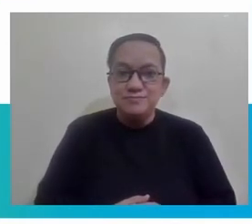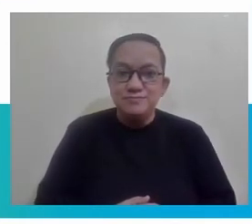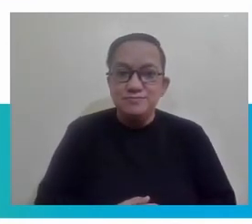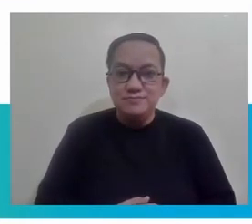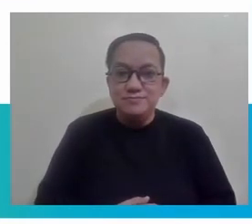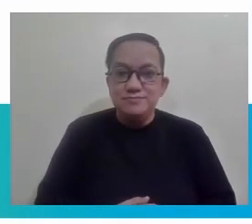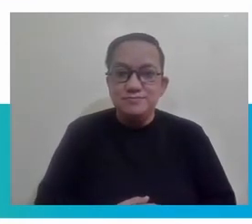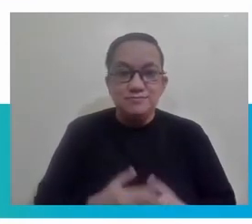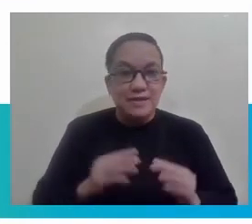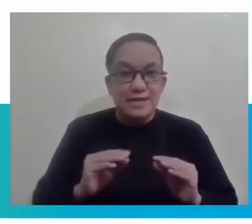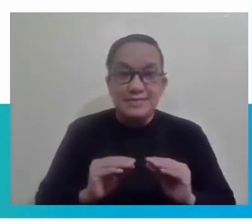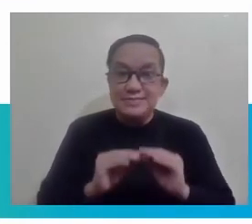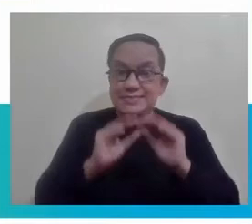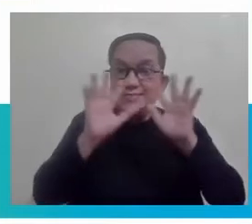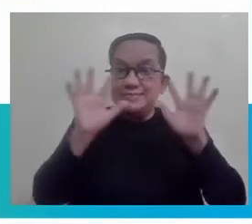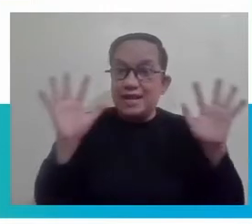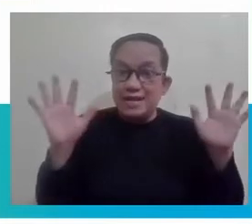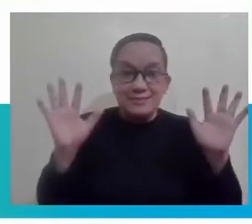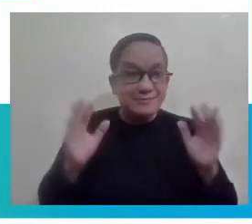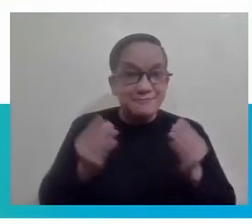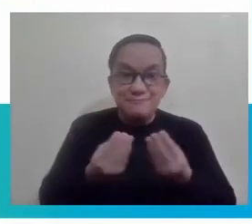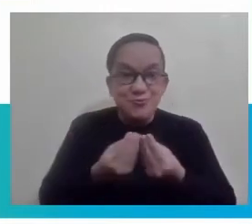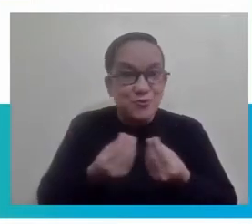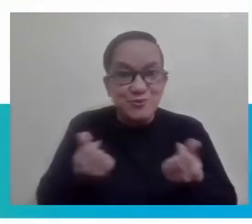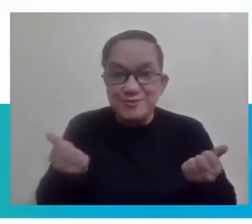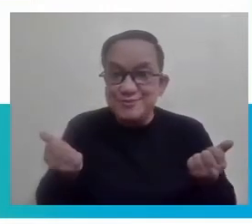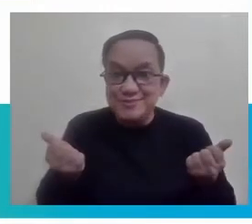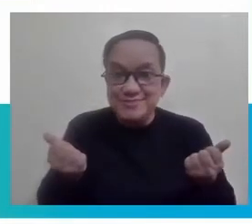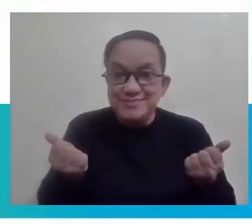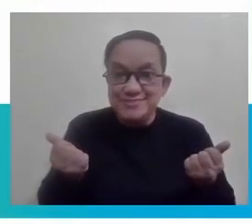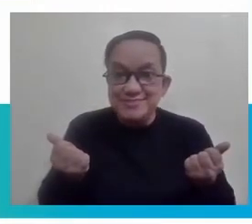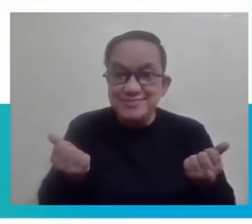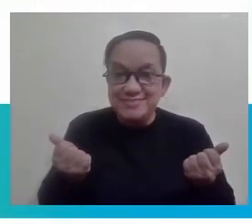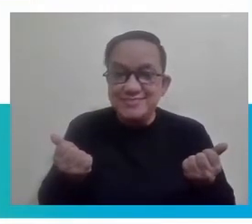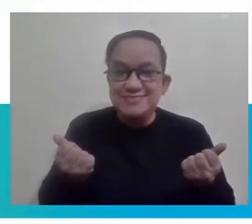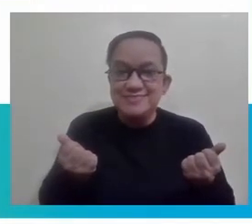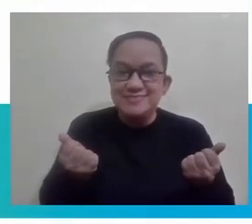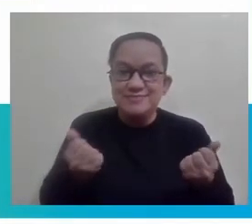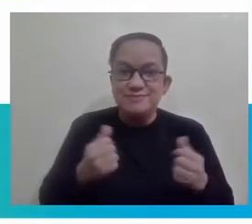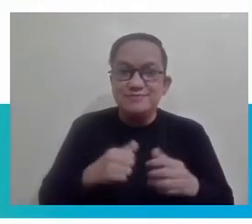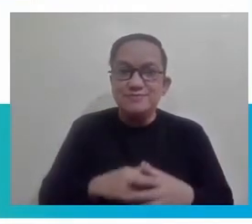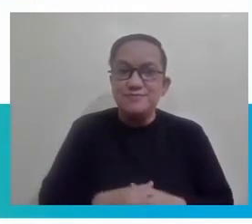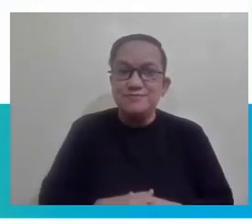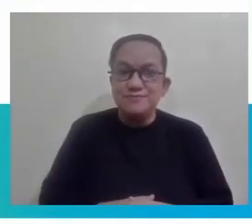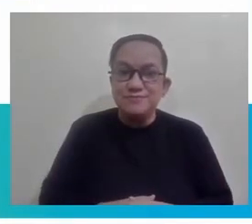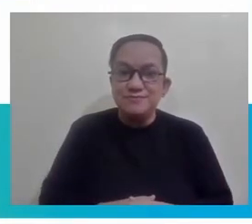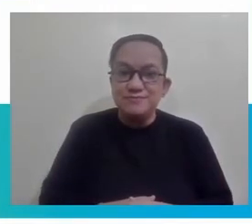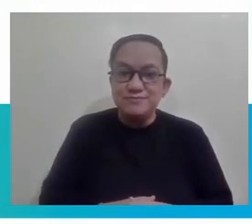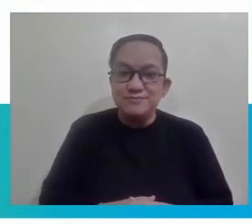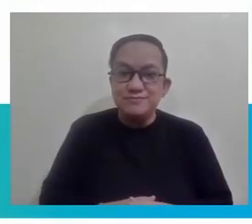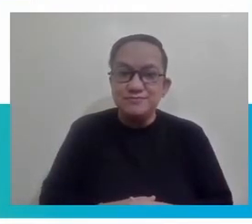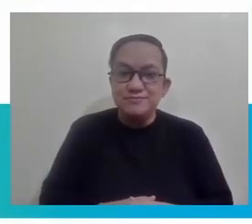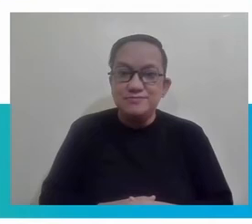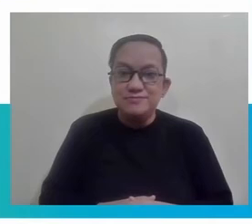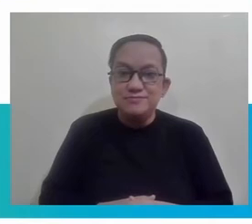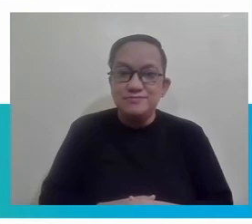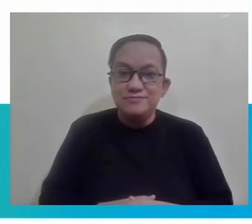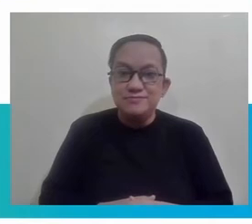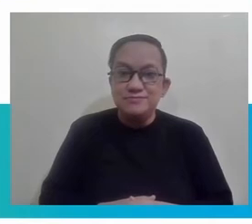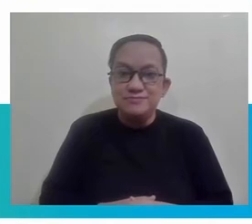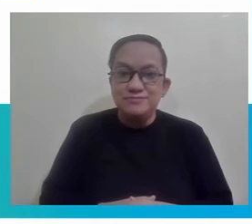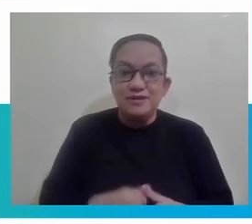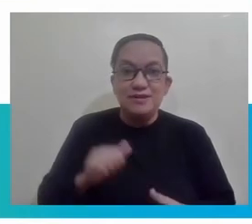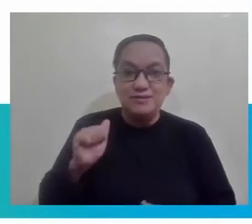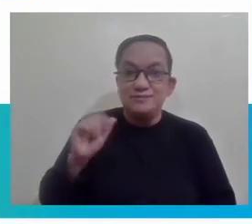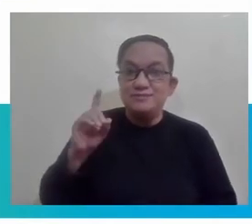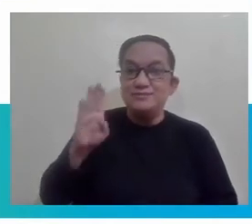This recently signed memorandum of an understanding between the Asian Development Bank and the European Investment Bank for the